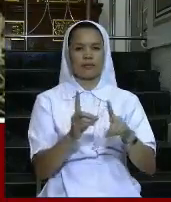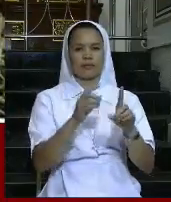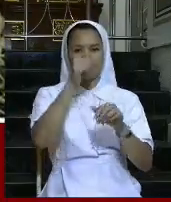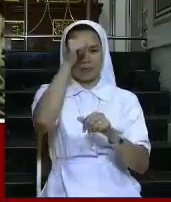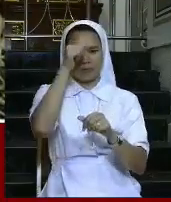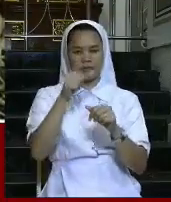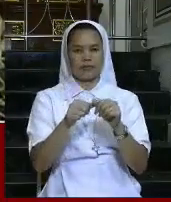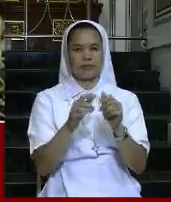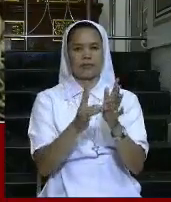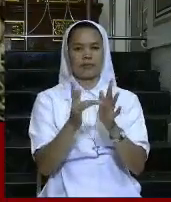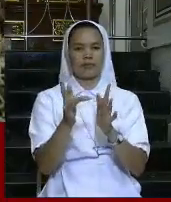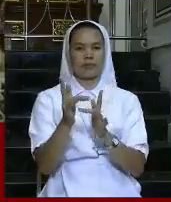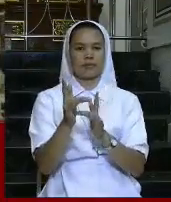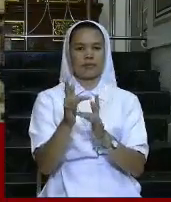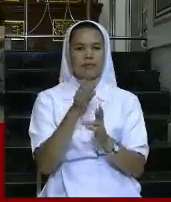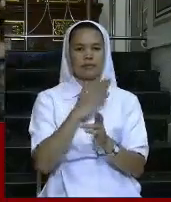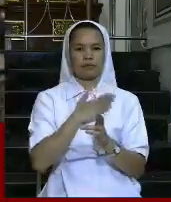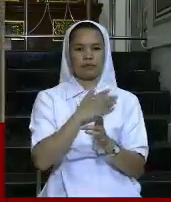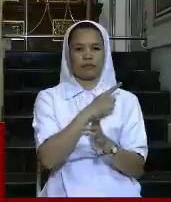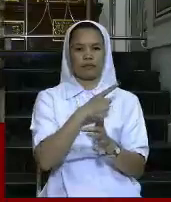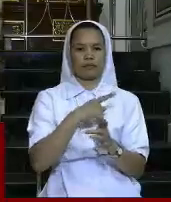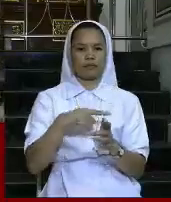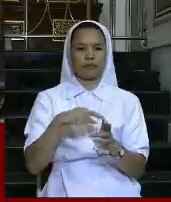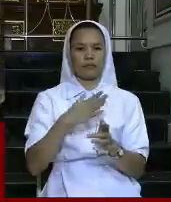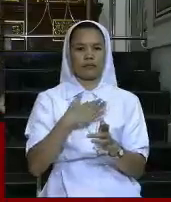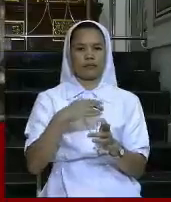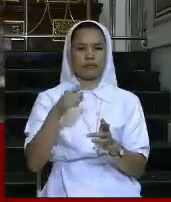in memory of Me."